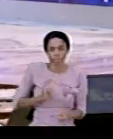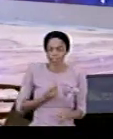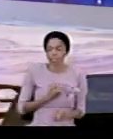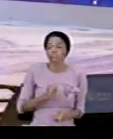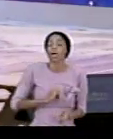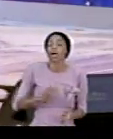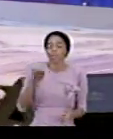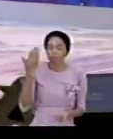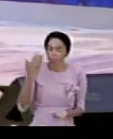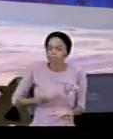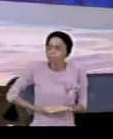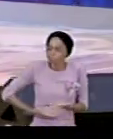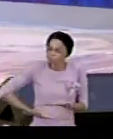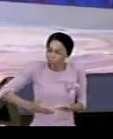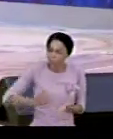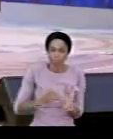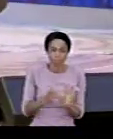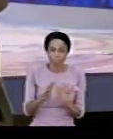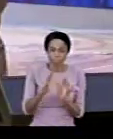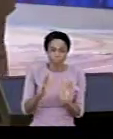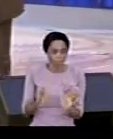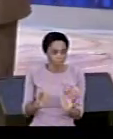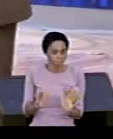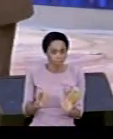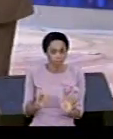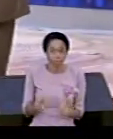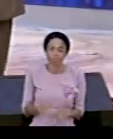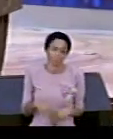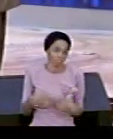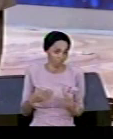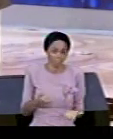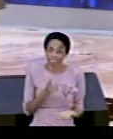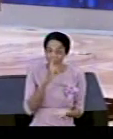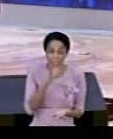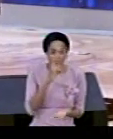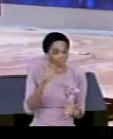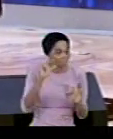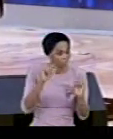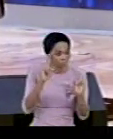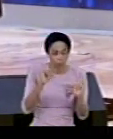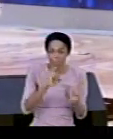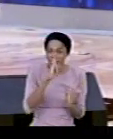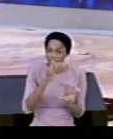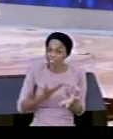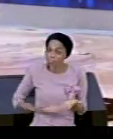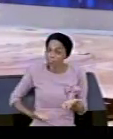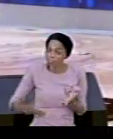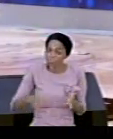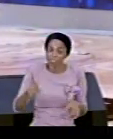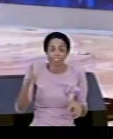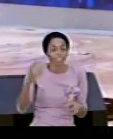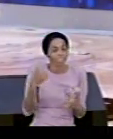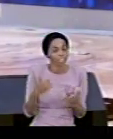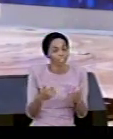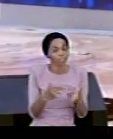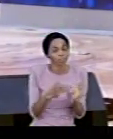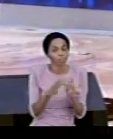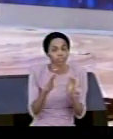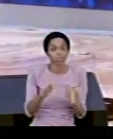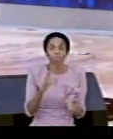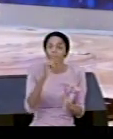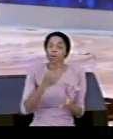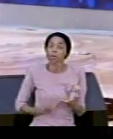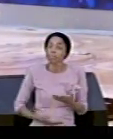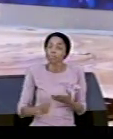a Christian. By the way, nobody is born a Christian. You are born of the flesh, you are